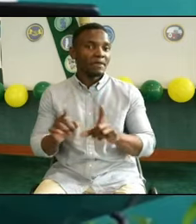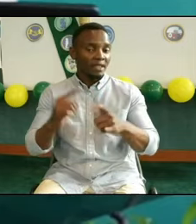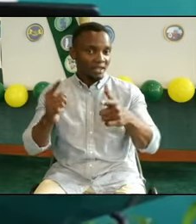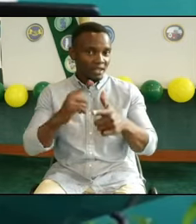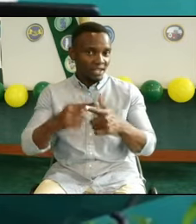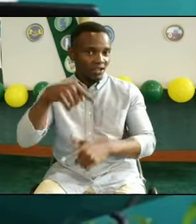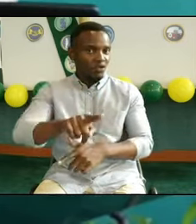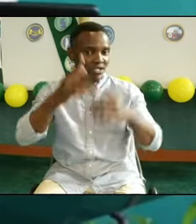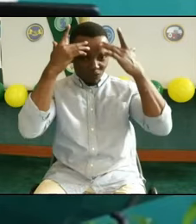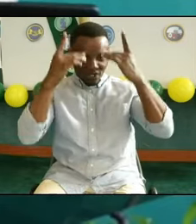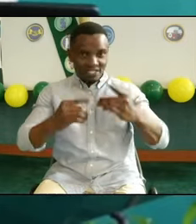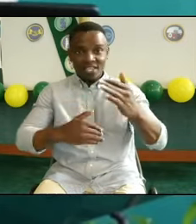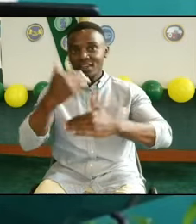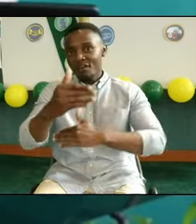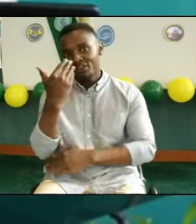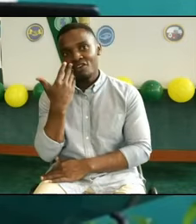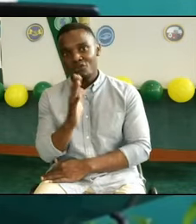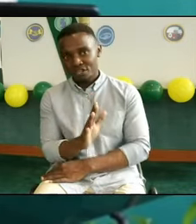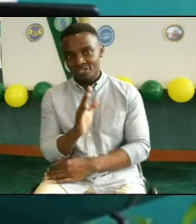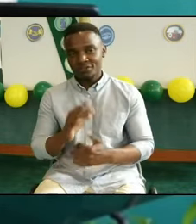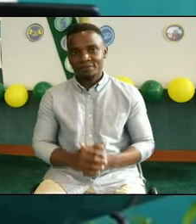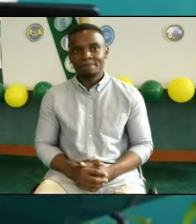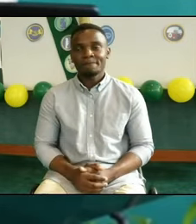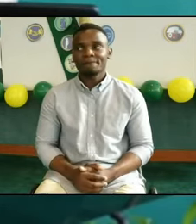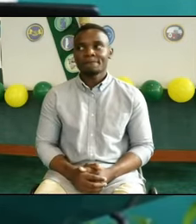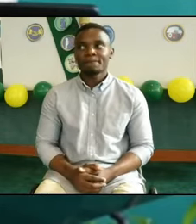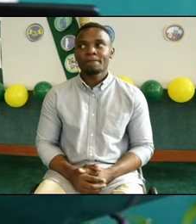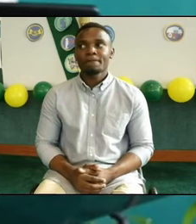your decision at the end of the sermon.